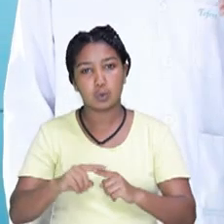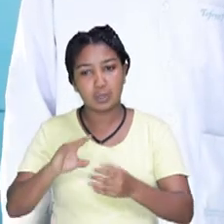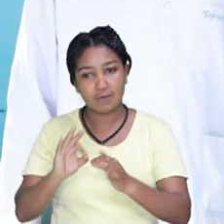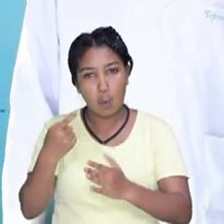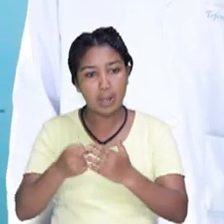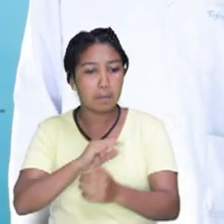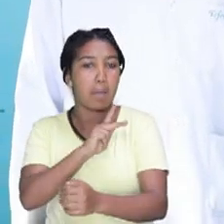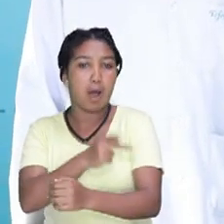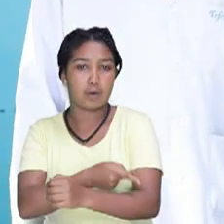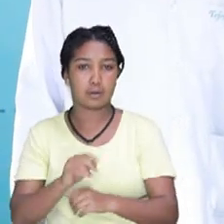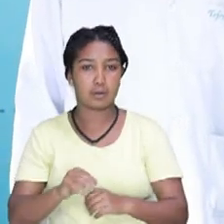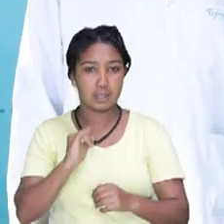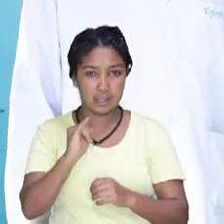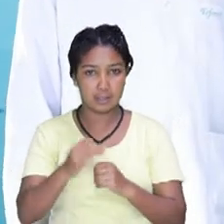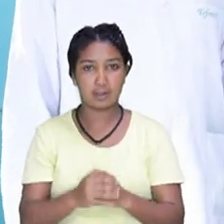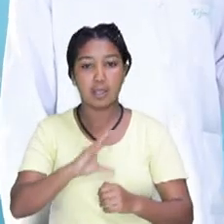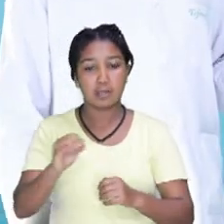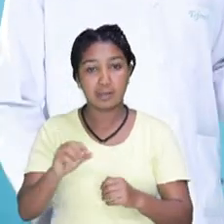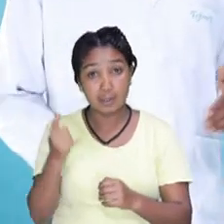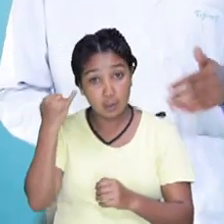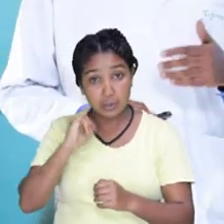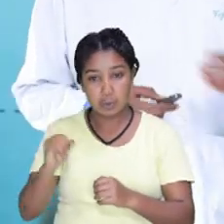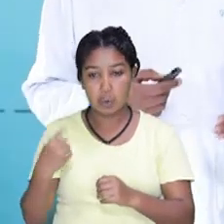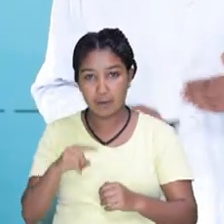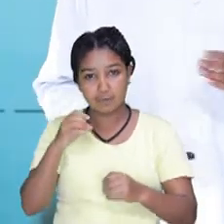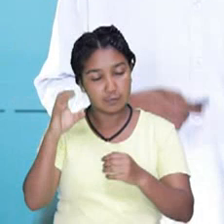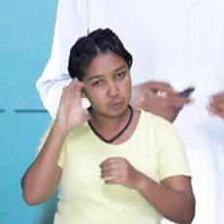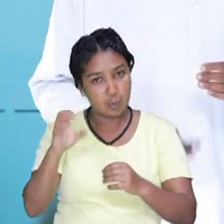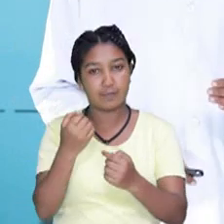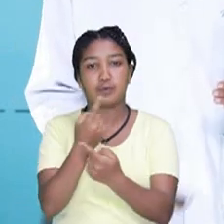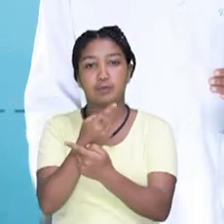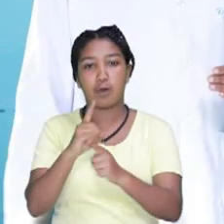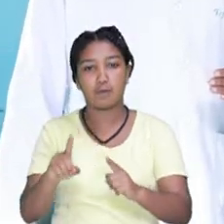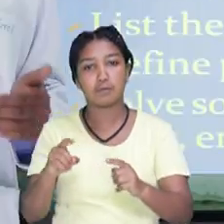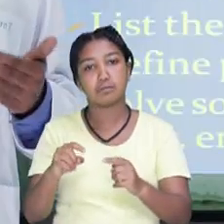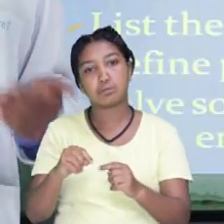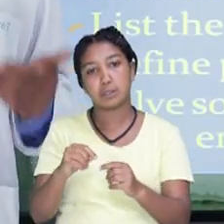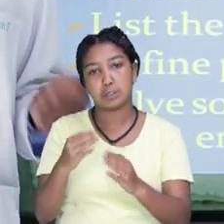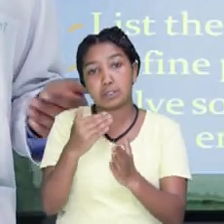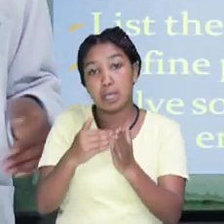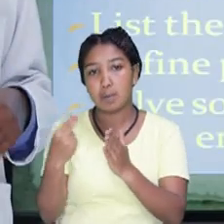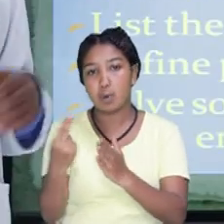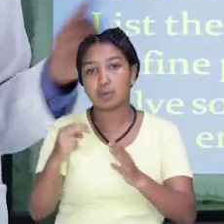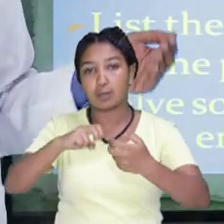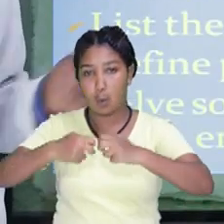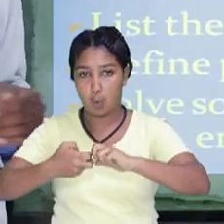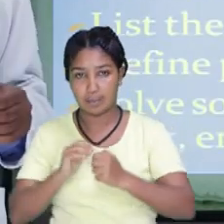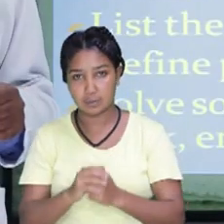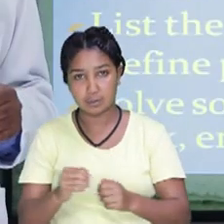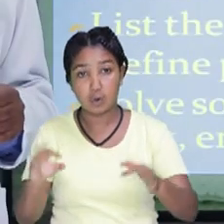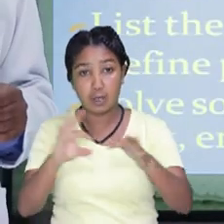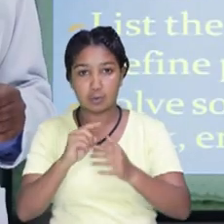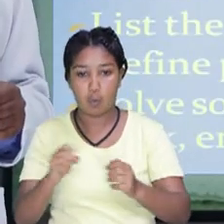define what power is, and the other concept, we should have to solve some important problems